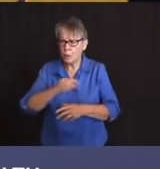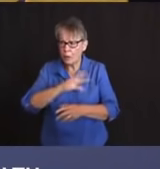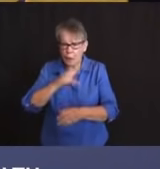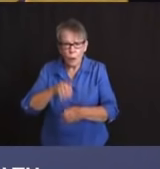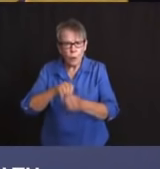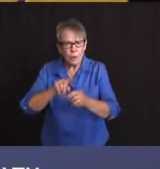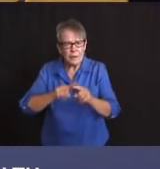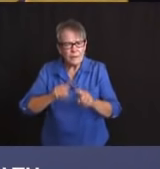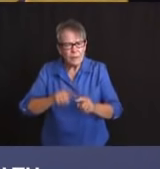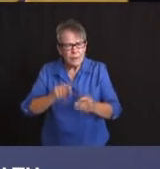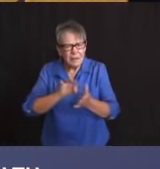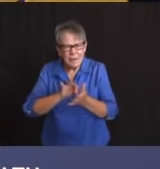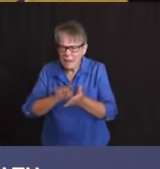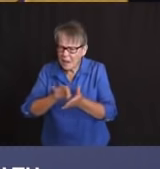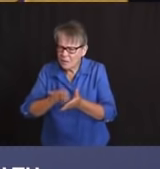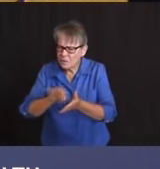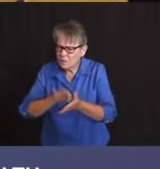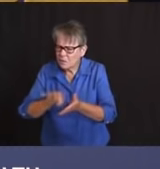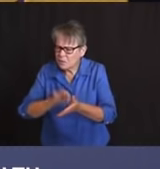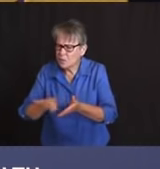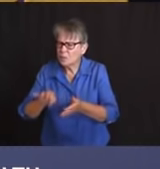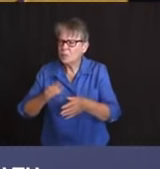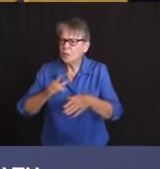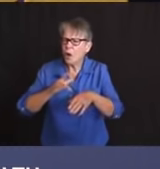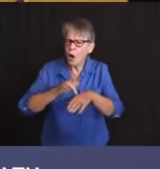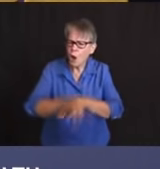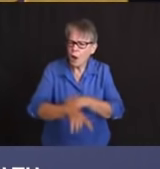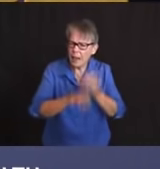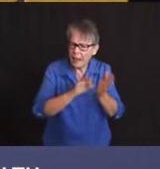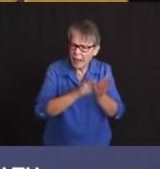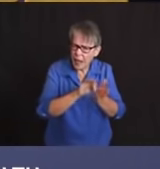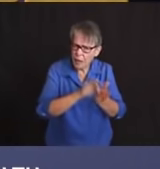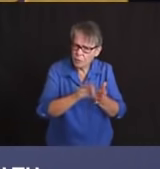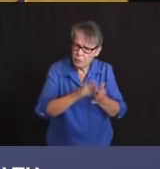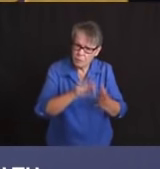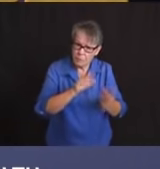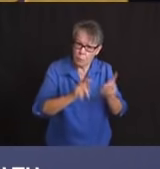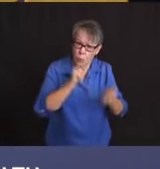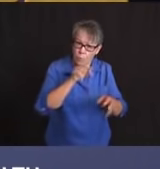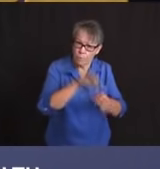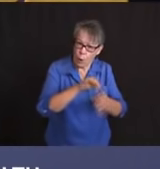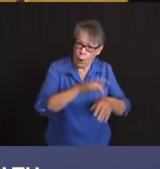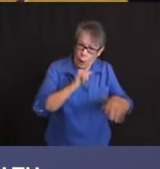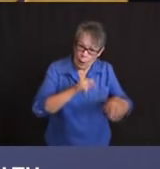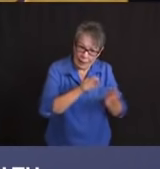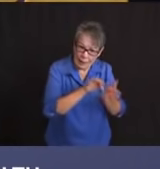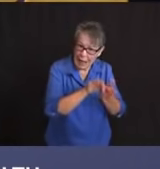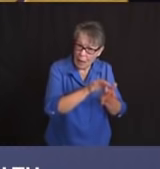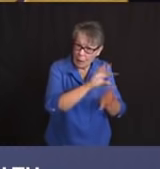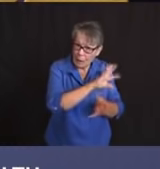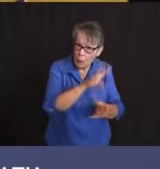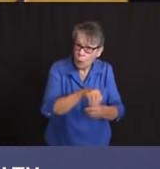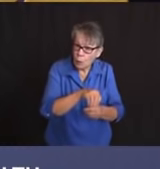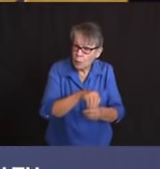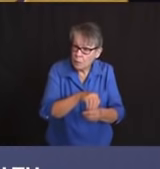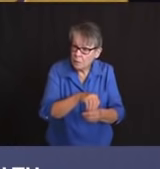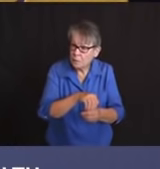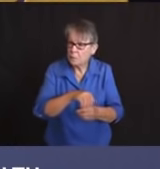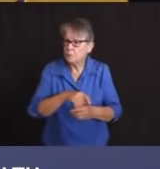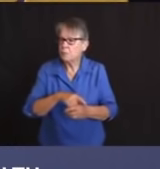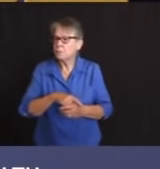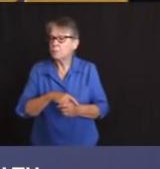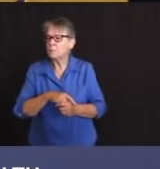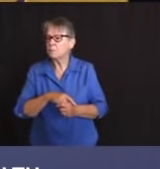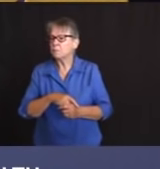on the Passaic County Board of Elections, and also Sorry. how can someone like John Curry, who is on the Passaic County Board of Elections and who is also the county chair and the